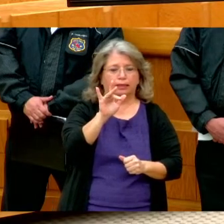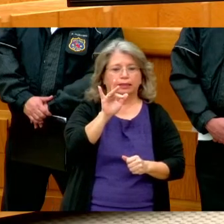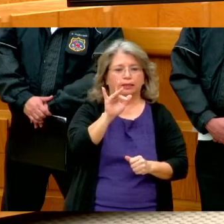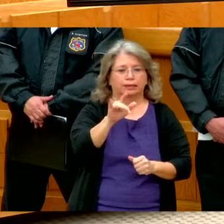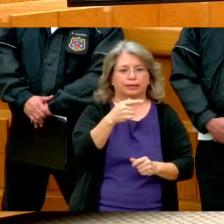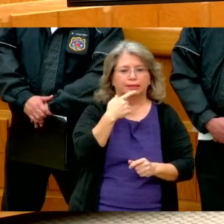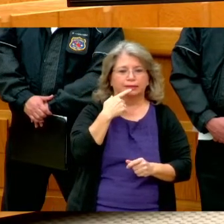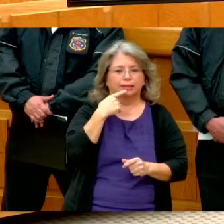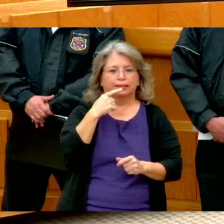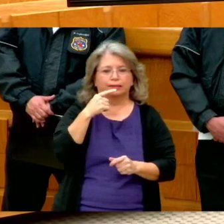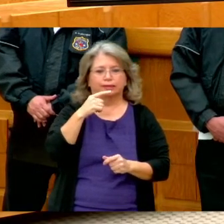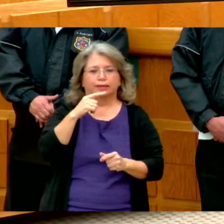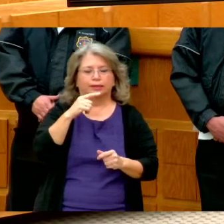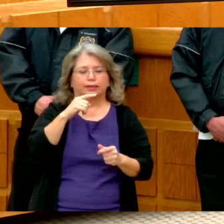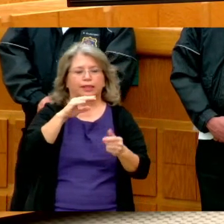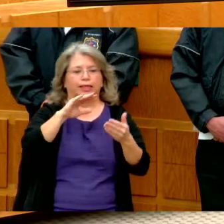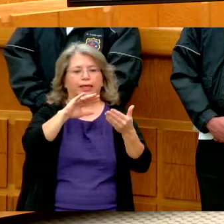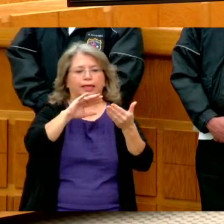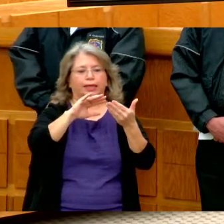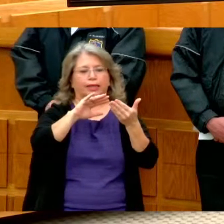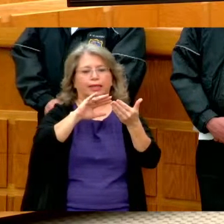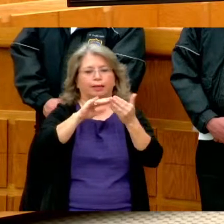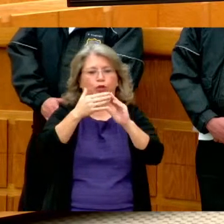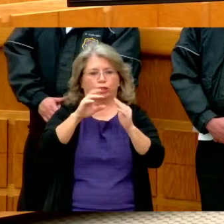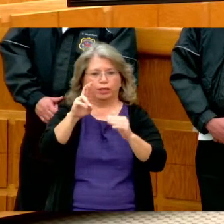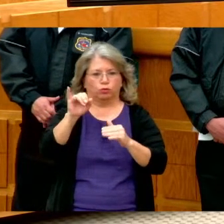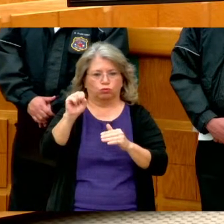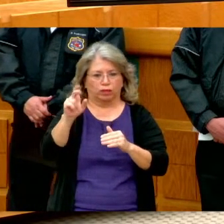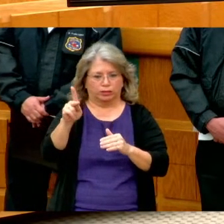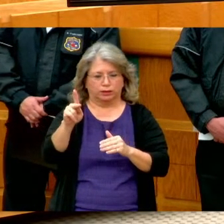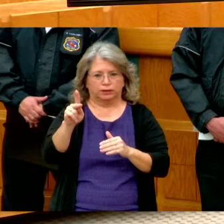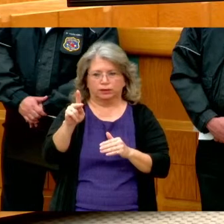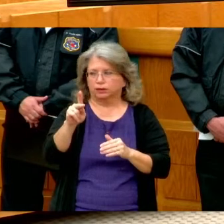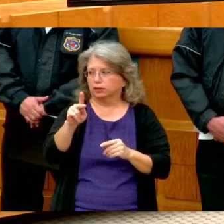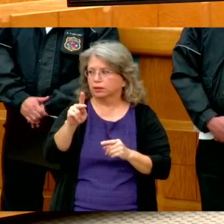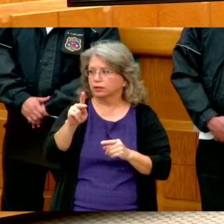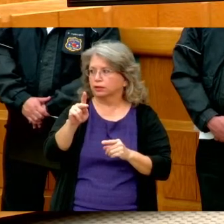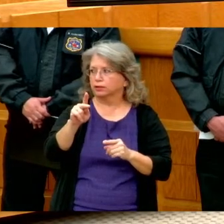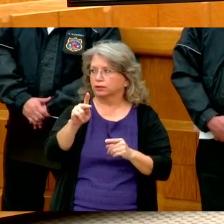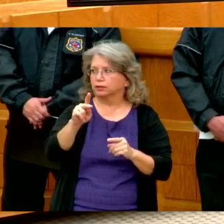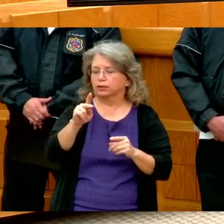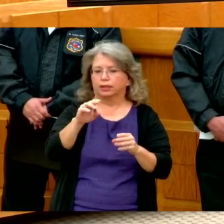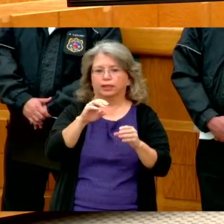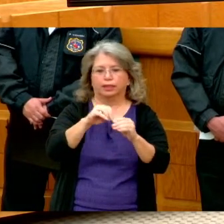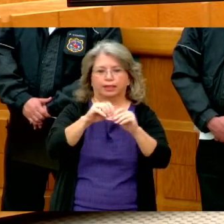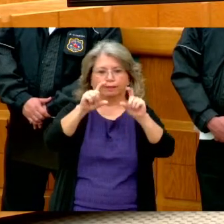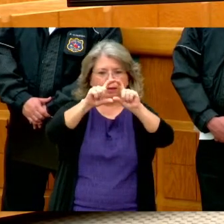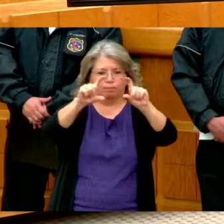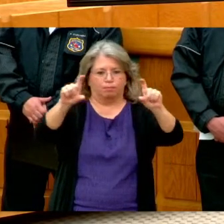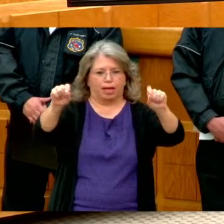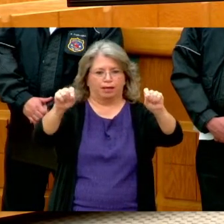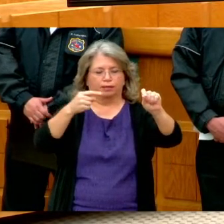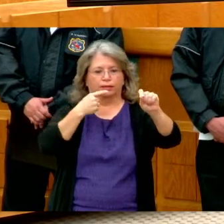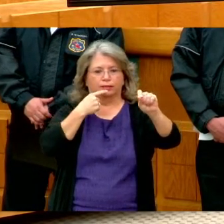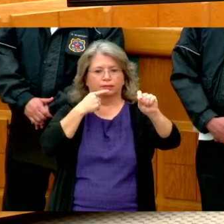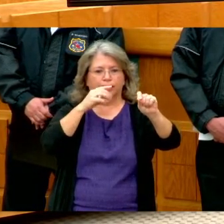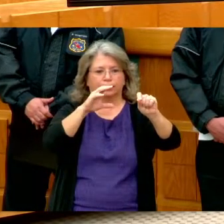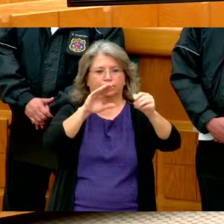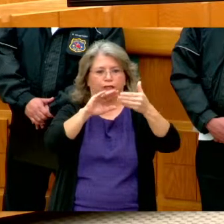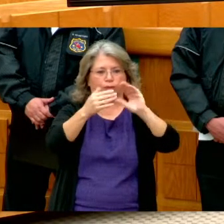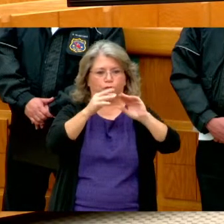community risk. So go to nuecesco.com, click community risk in the banner, which is right under the